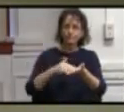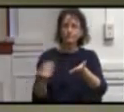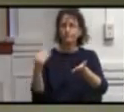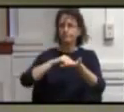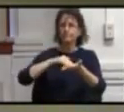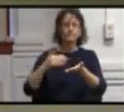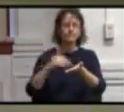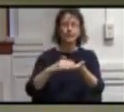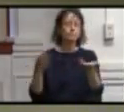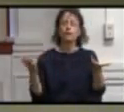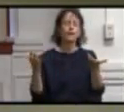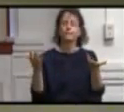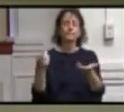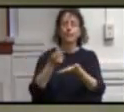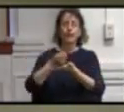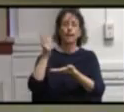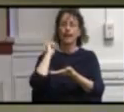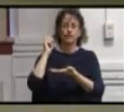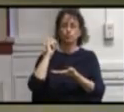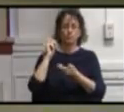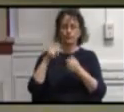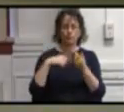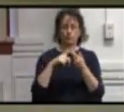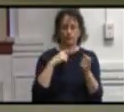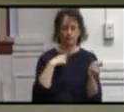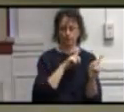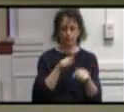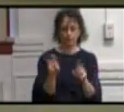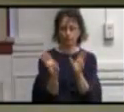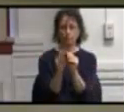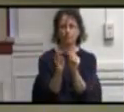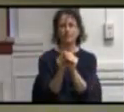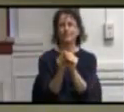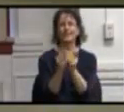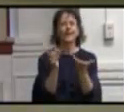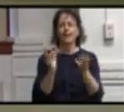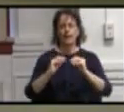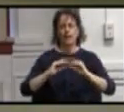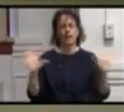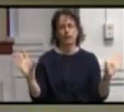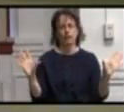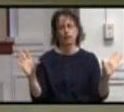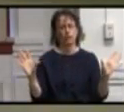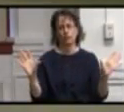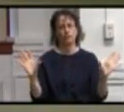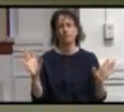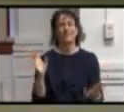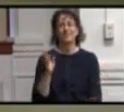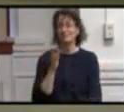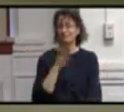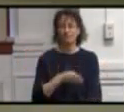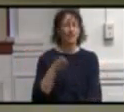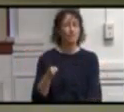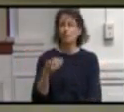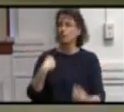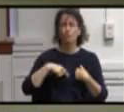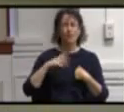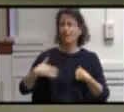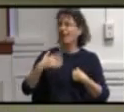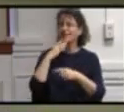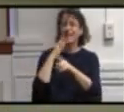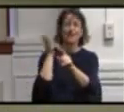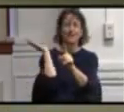these meetings on Wednesday and Thursday, I realized that we have not really done a good enough job at the town